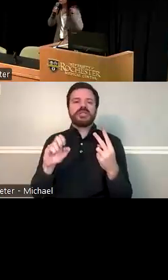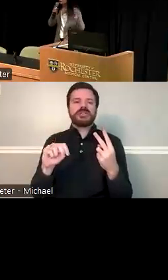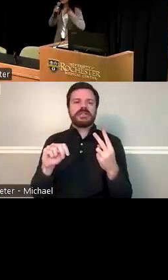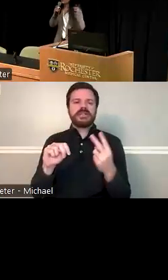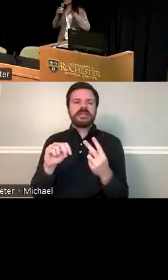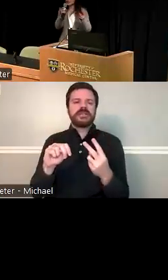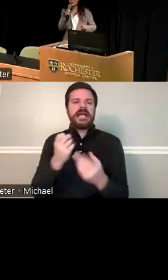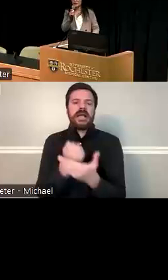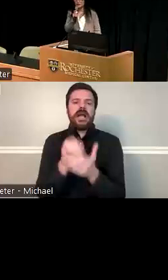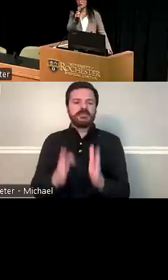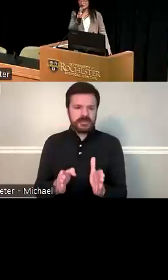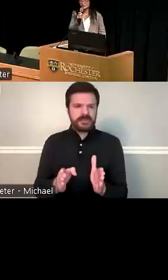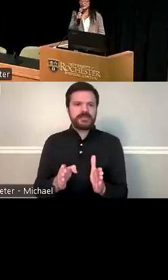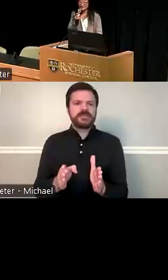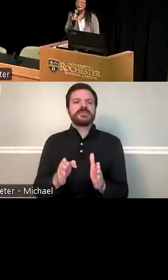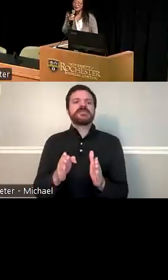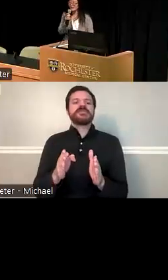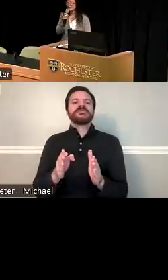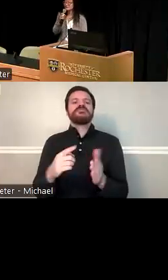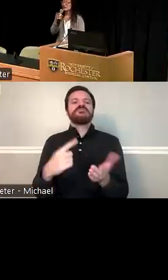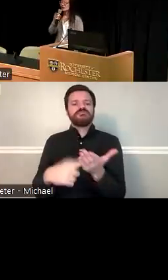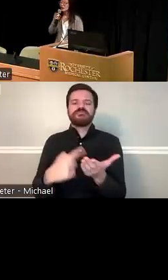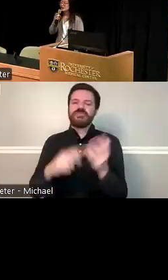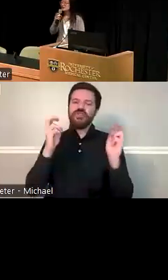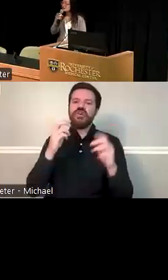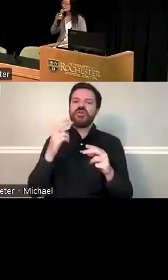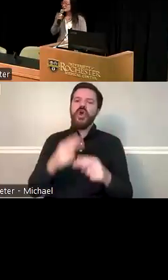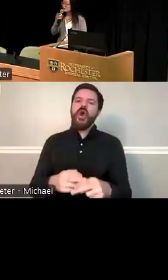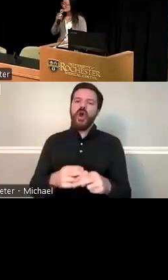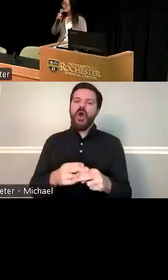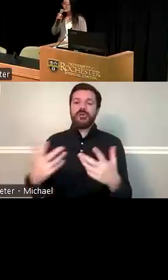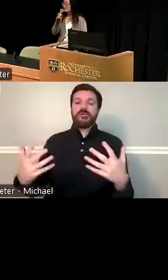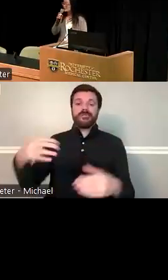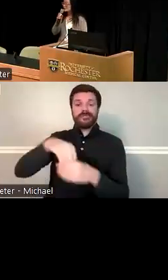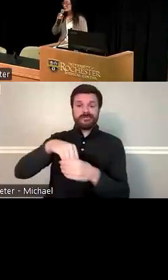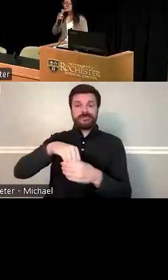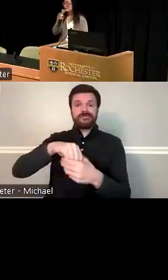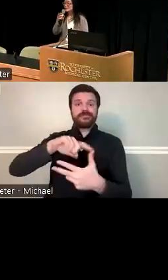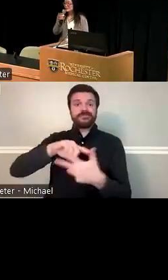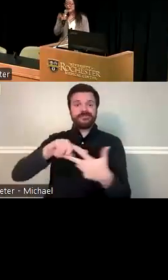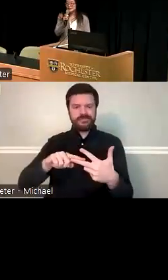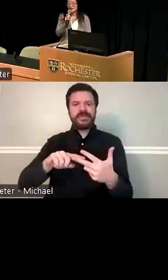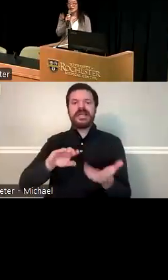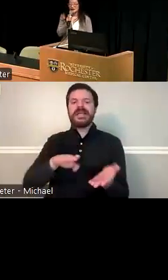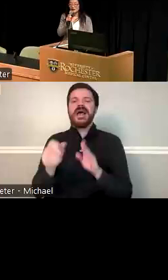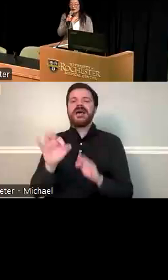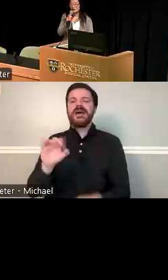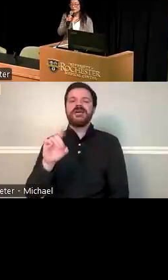those together and called them the death of despair. And initially, these death of despairs are known to